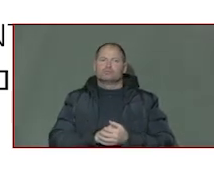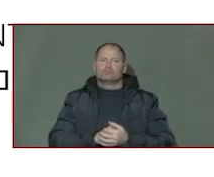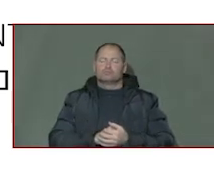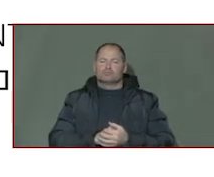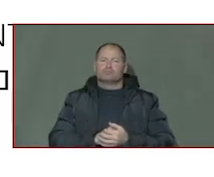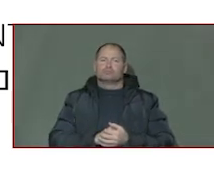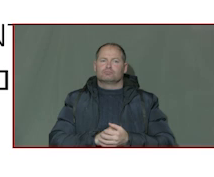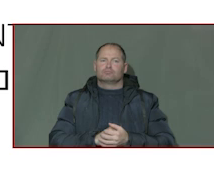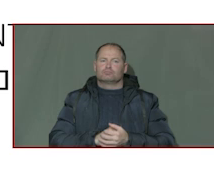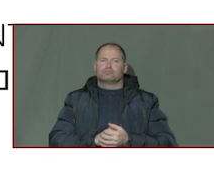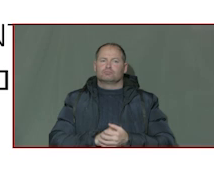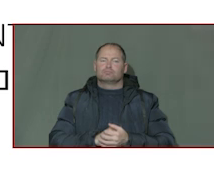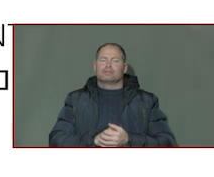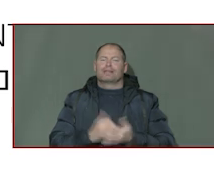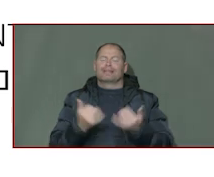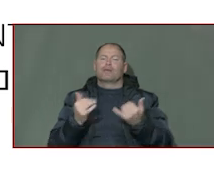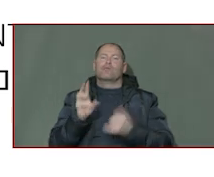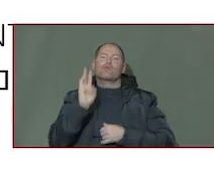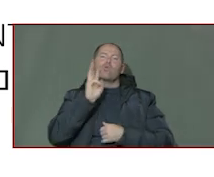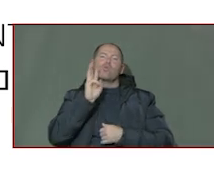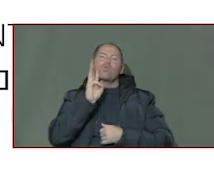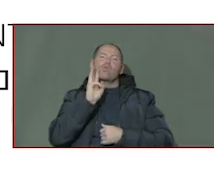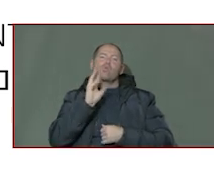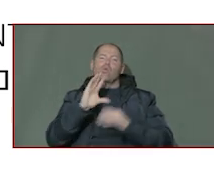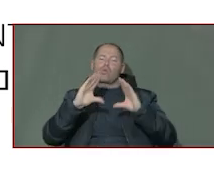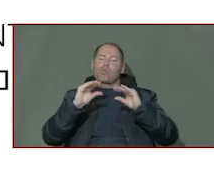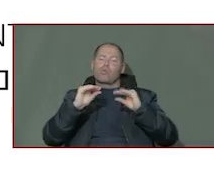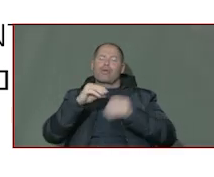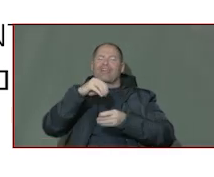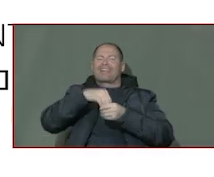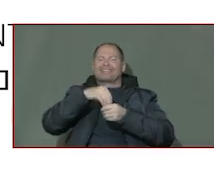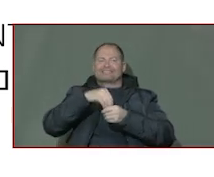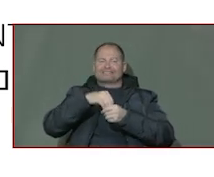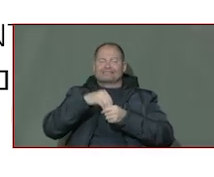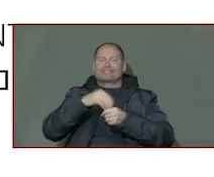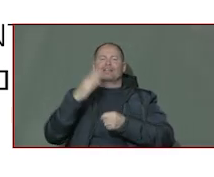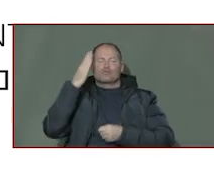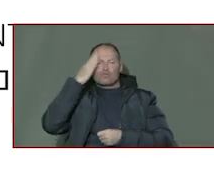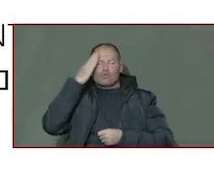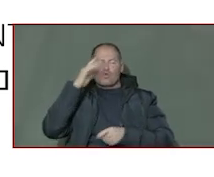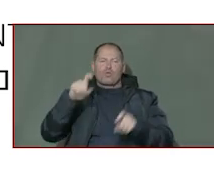the what? It is the fluid in the nucleus.